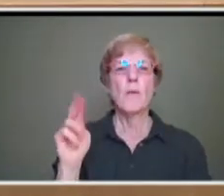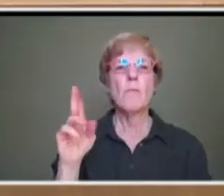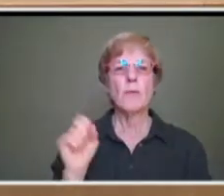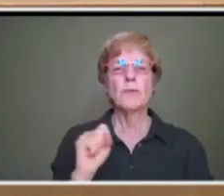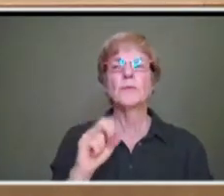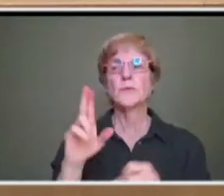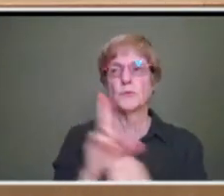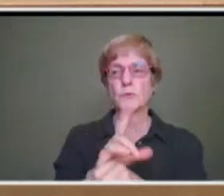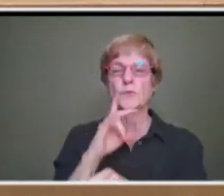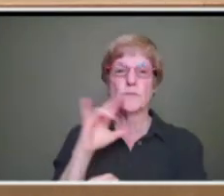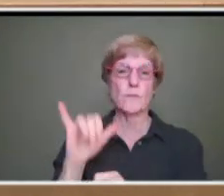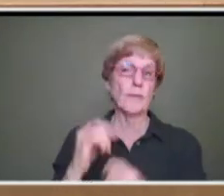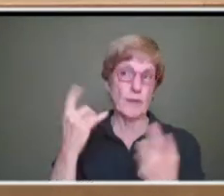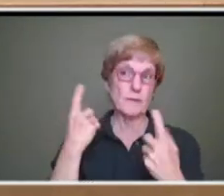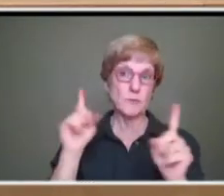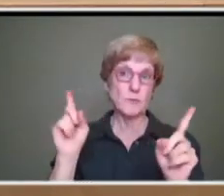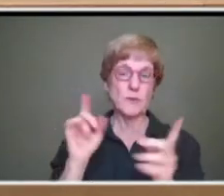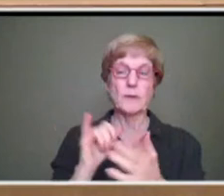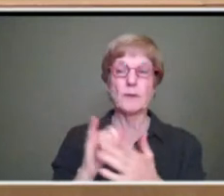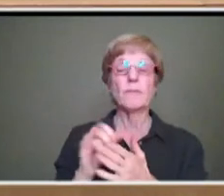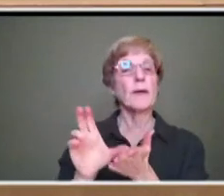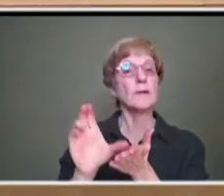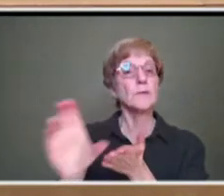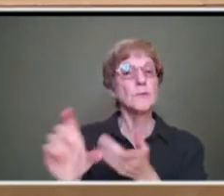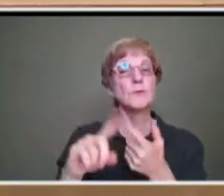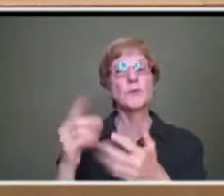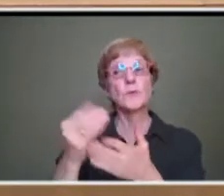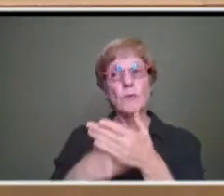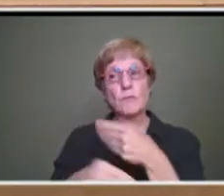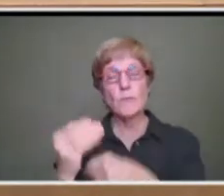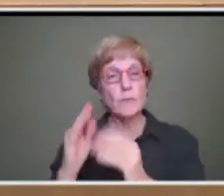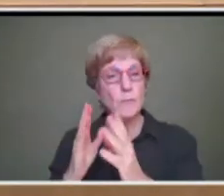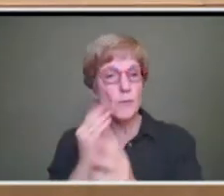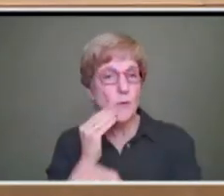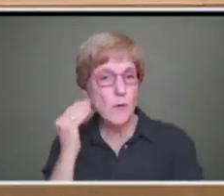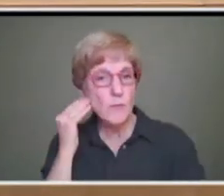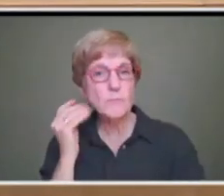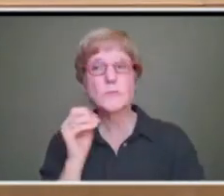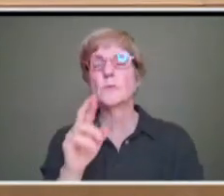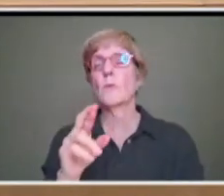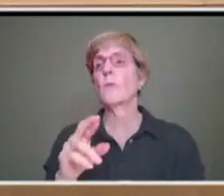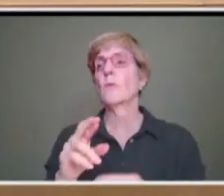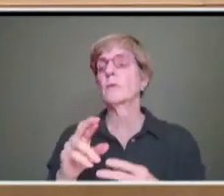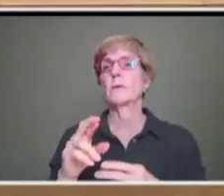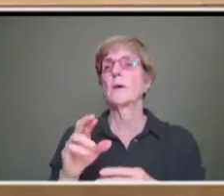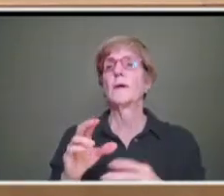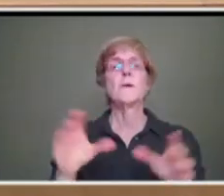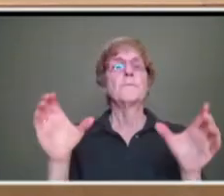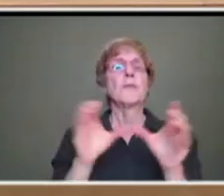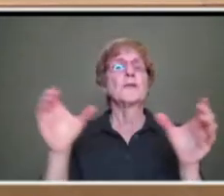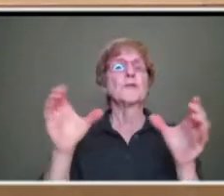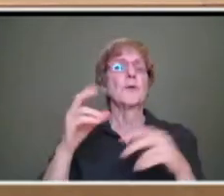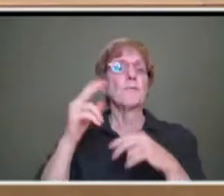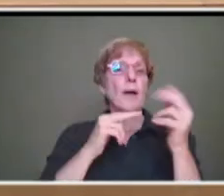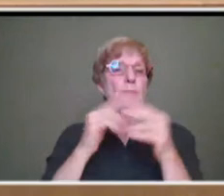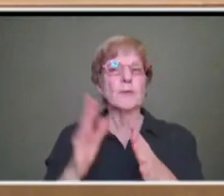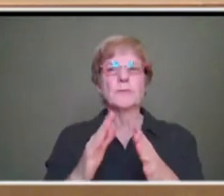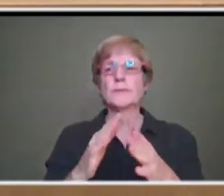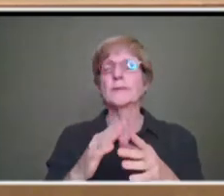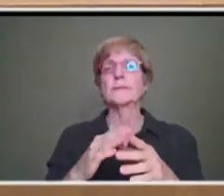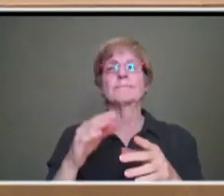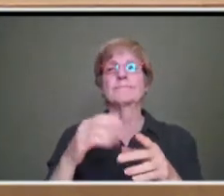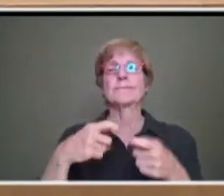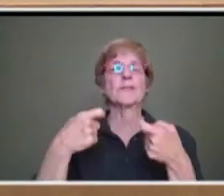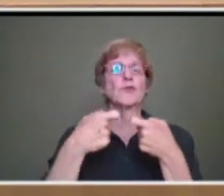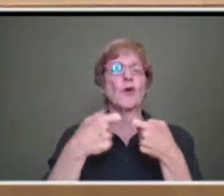achieve that one of which is contribution to affordable housing other is you know things like lead certified certified buildings electric charging stations Etc